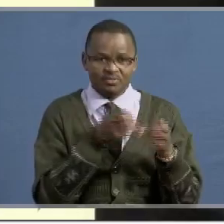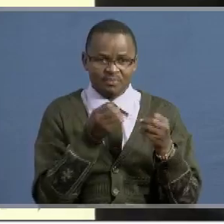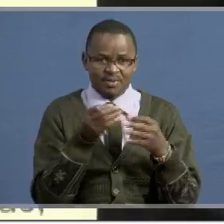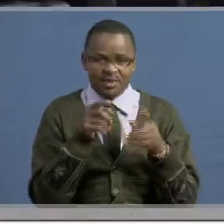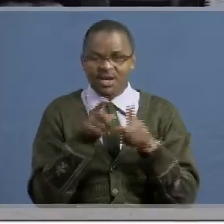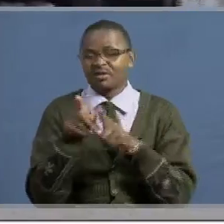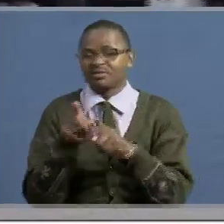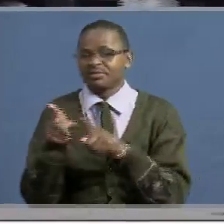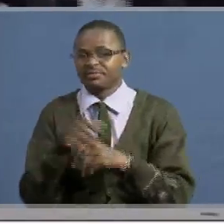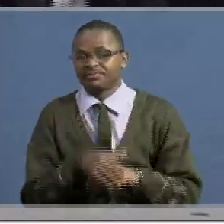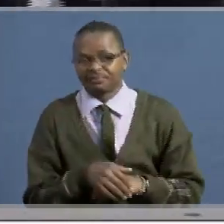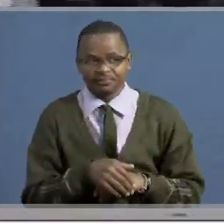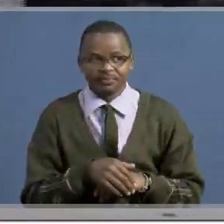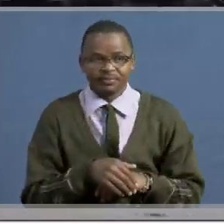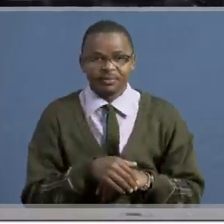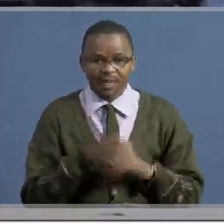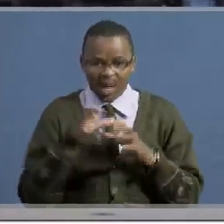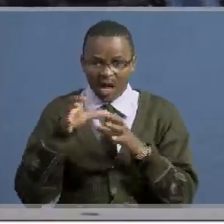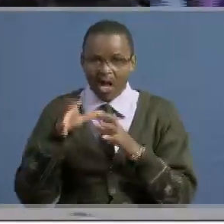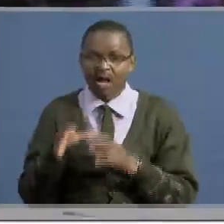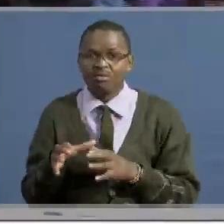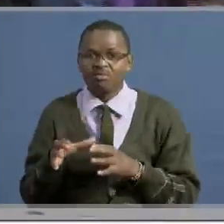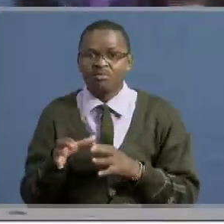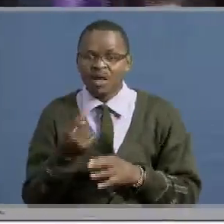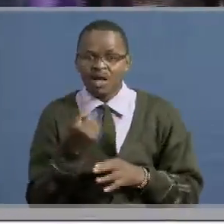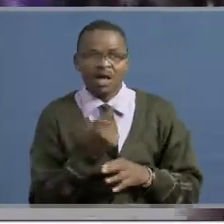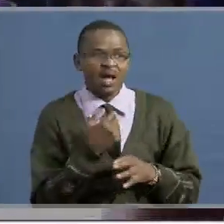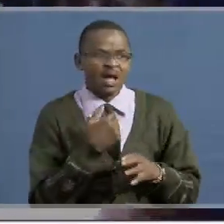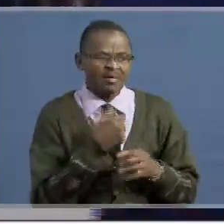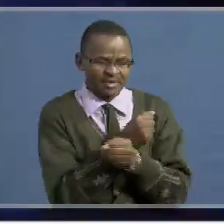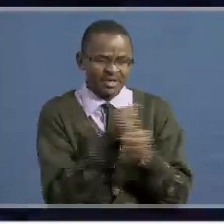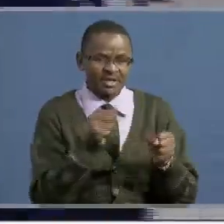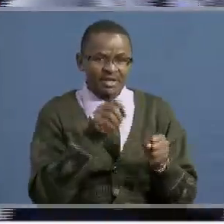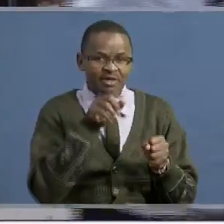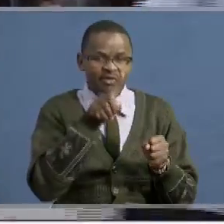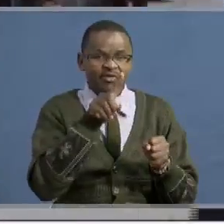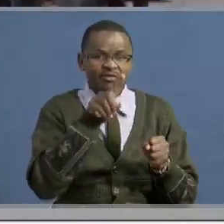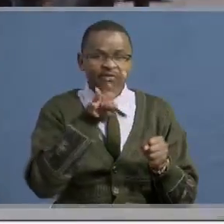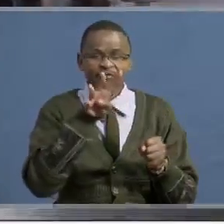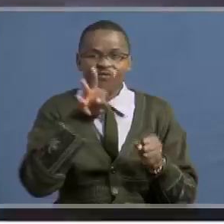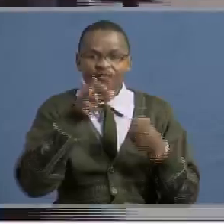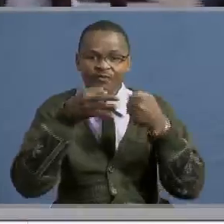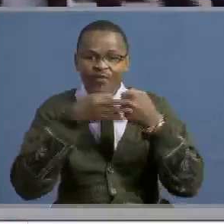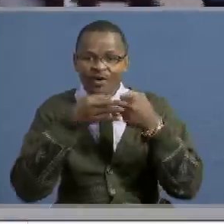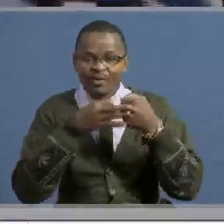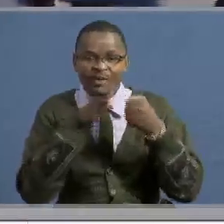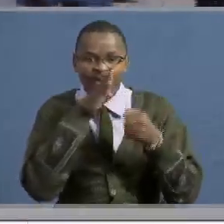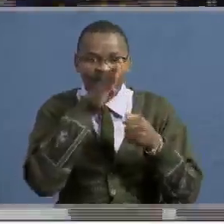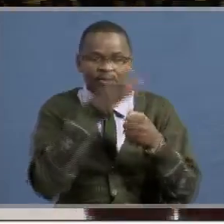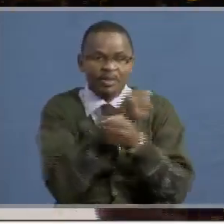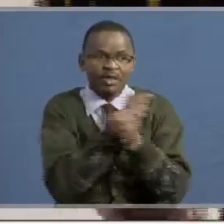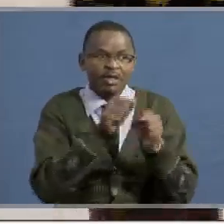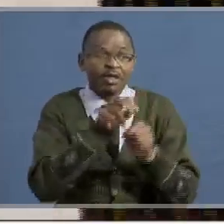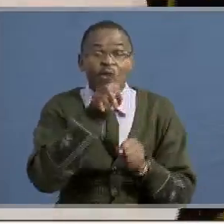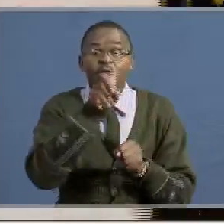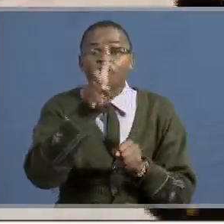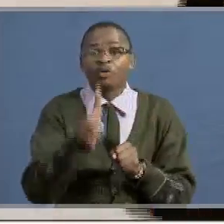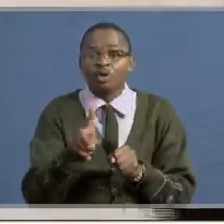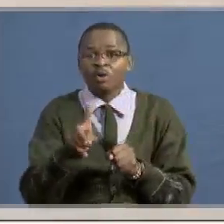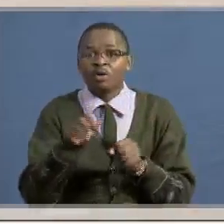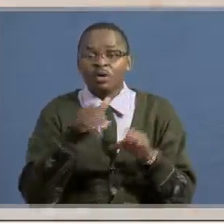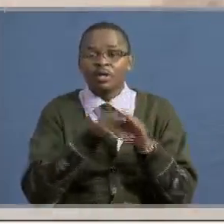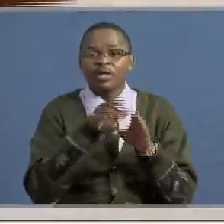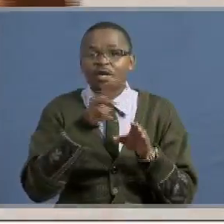trafficking. According to the network, this year alone, they rescued 148 victims, the reason being the rescue of 21 Lebanese girls